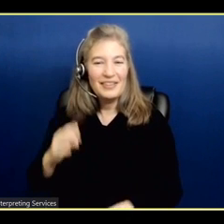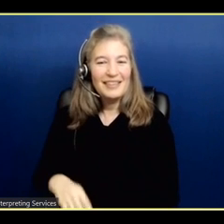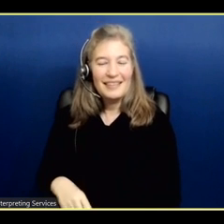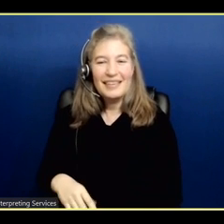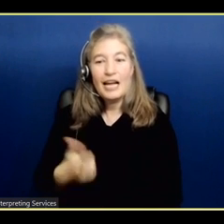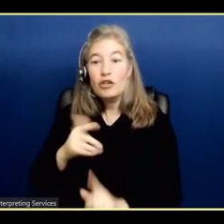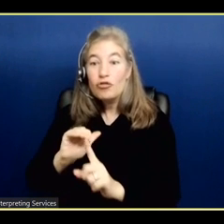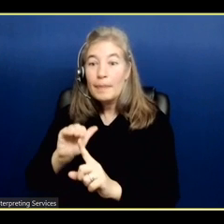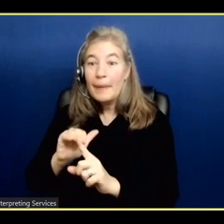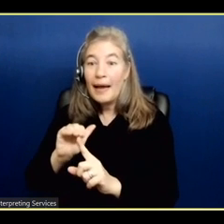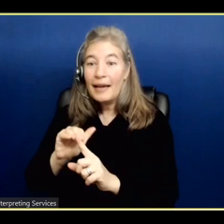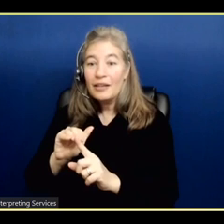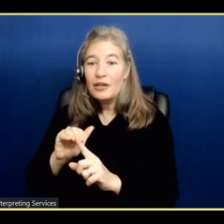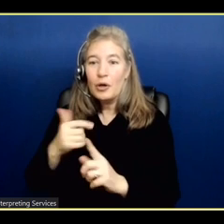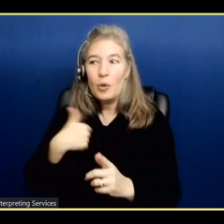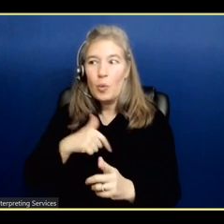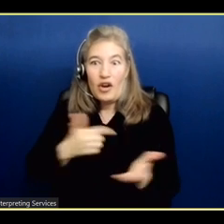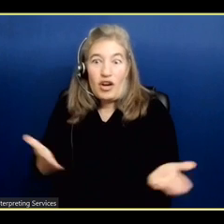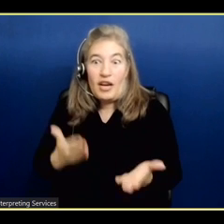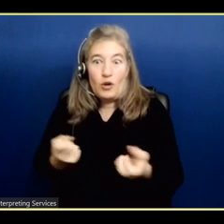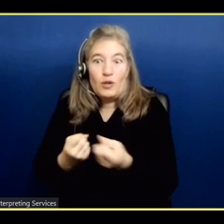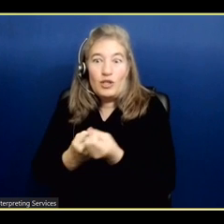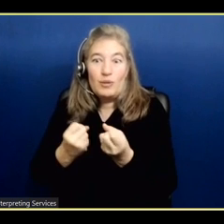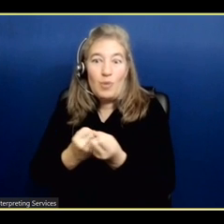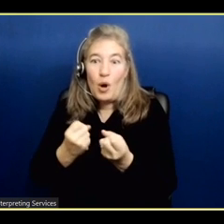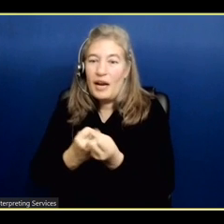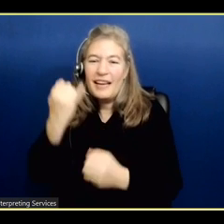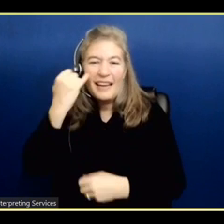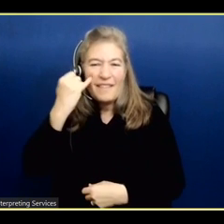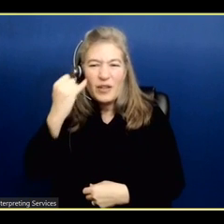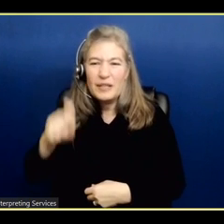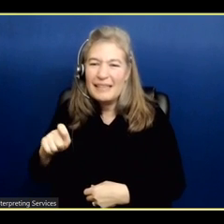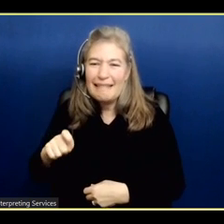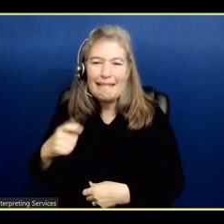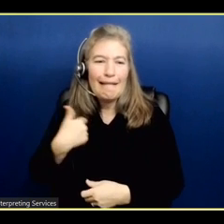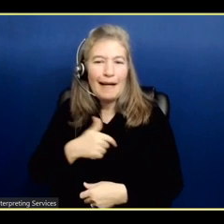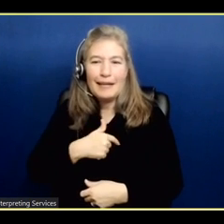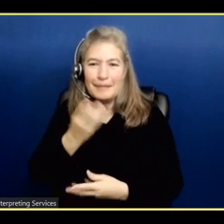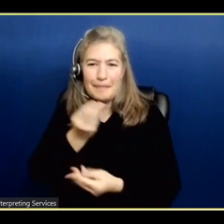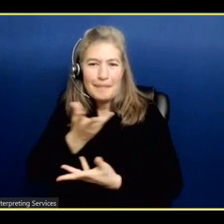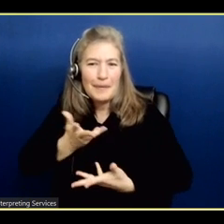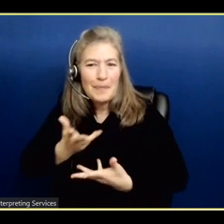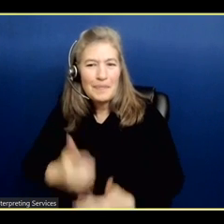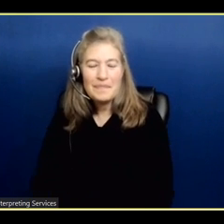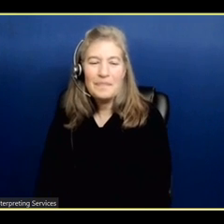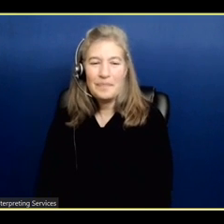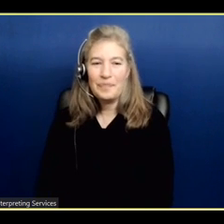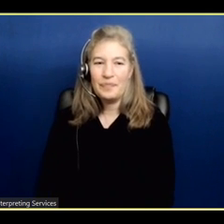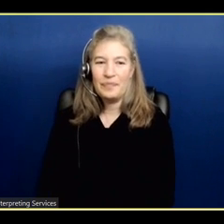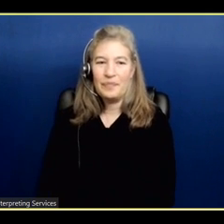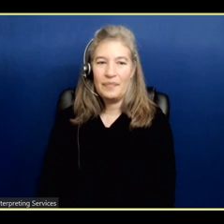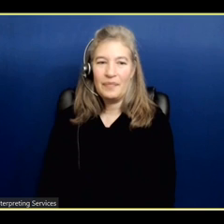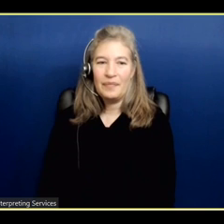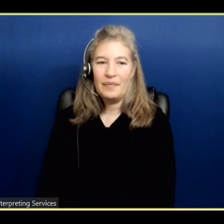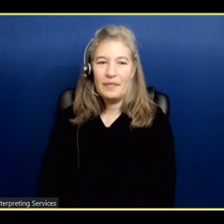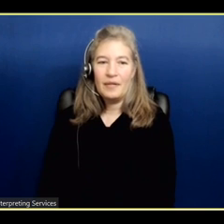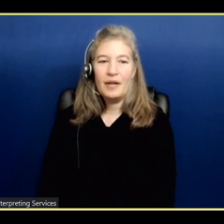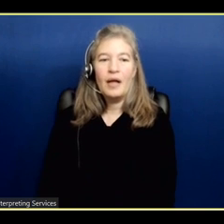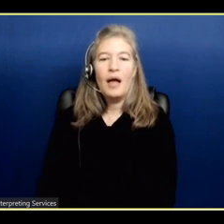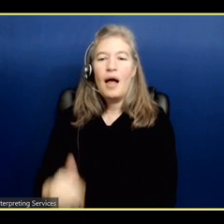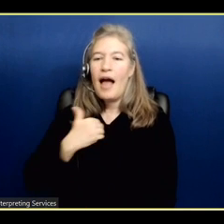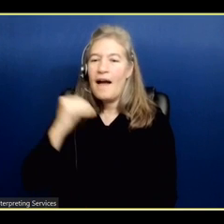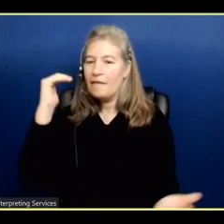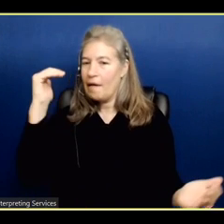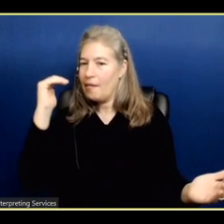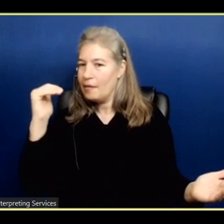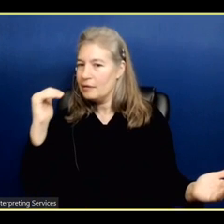to remind you that we are here for you if you want to give us a call or send us an email. So basically, I have here are primarily